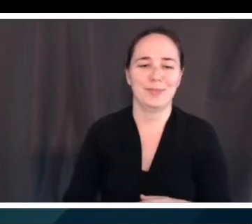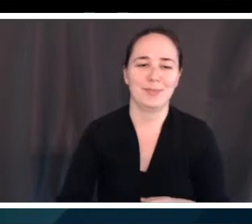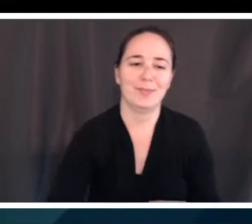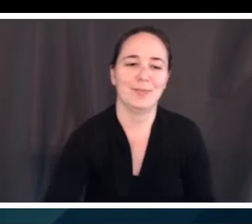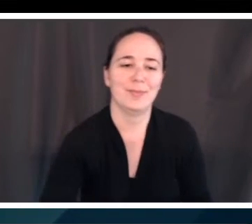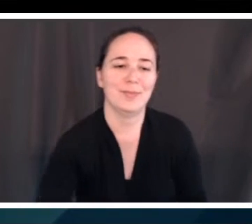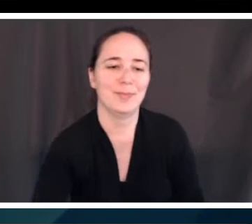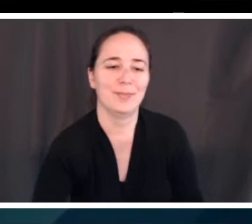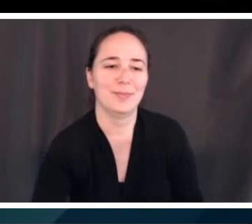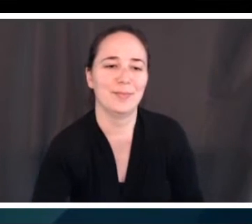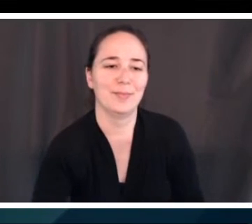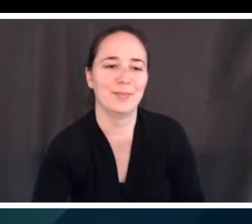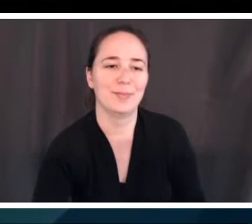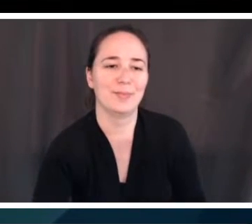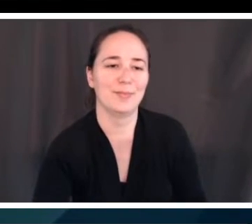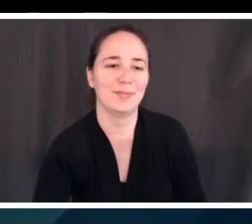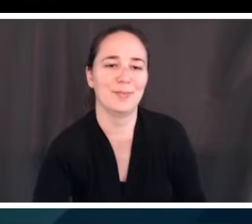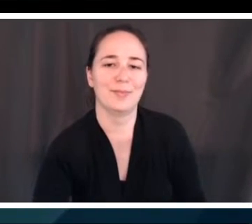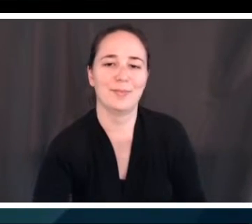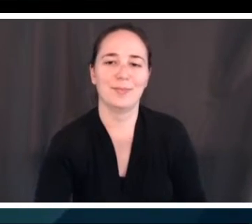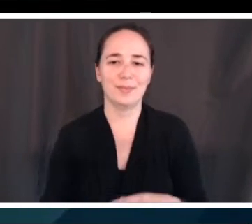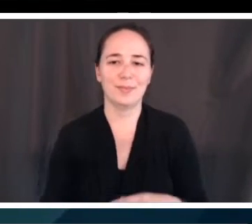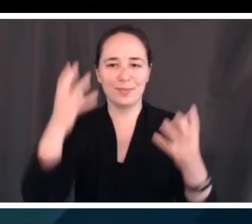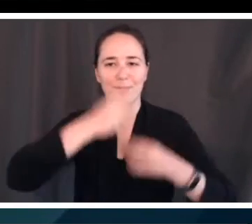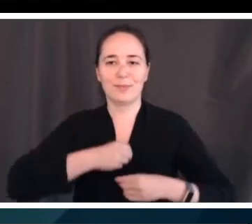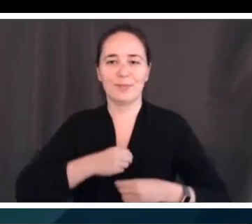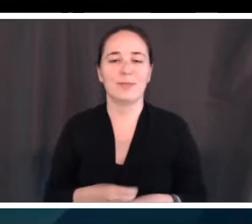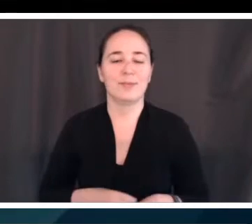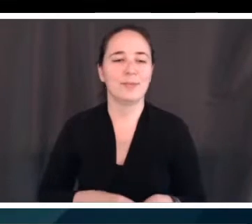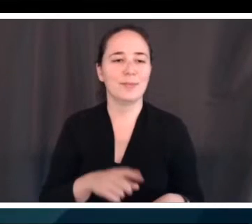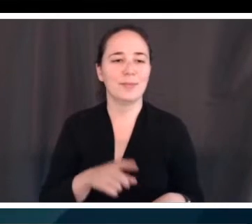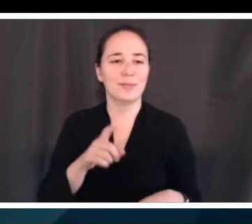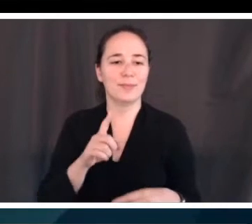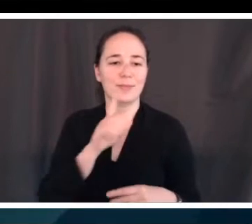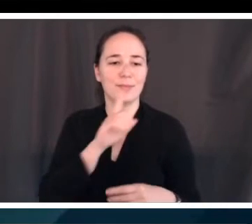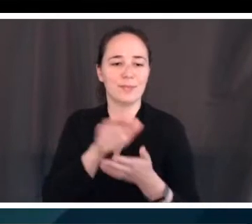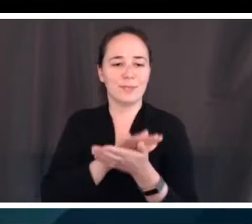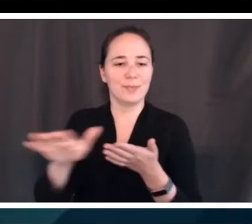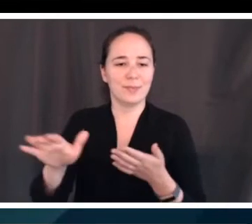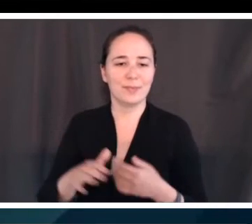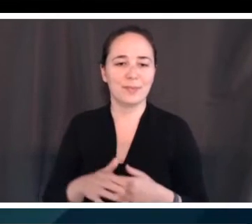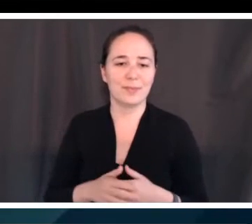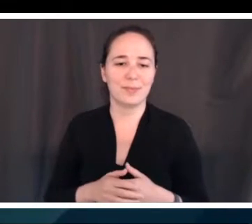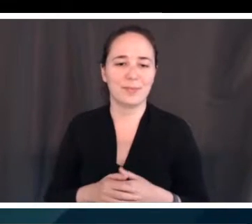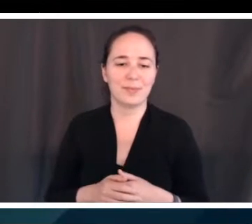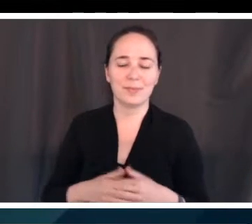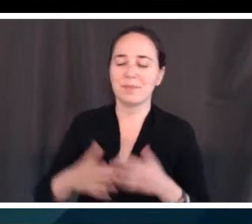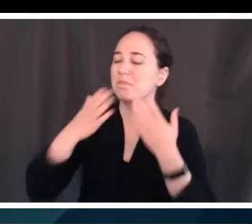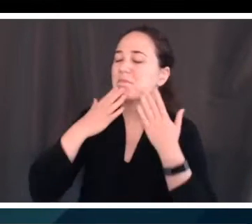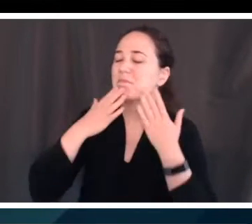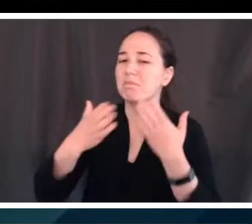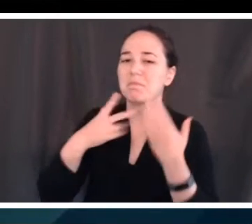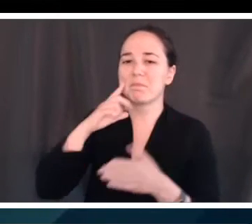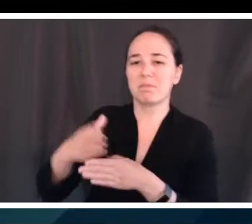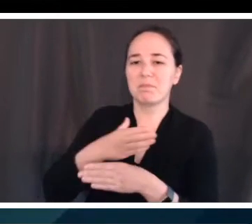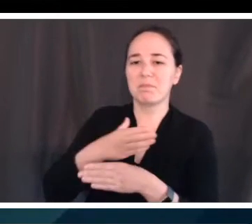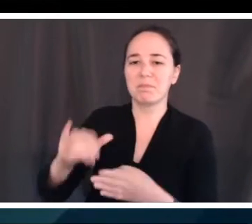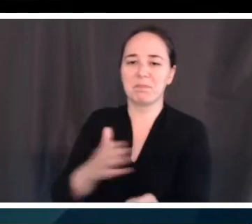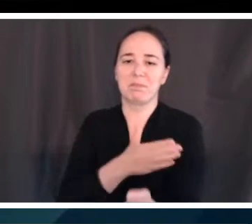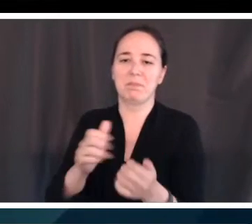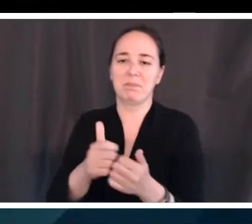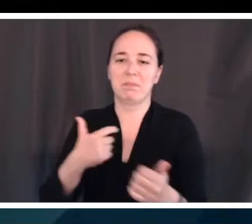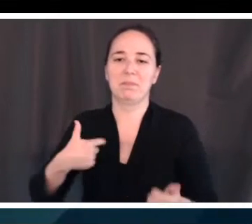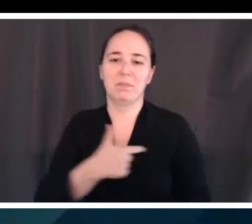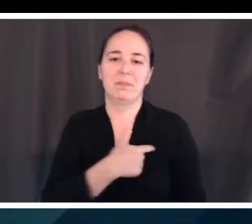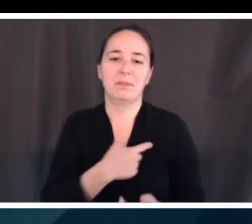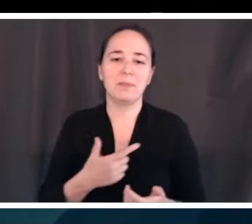I'm applauding you right now, Danny. That was beautiful. Really This beautiful. time of day. Thank you so much for sharing that today. We're